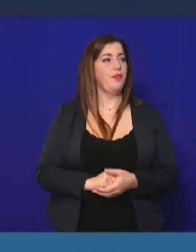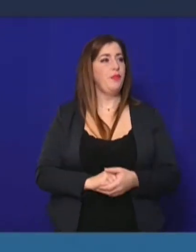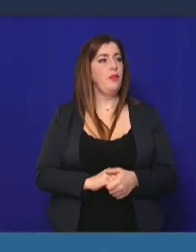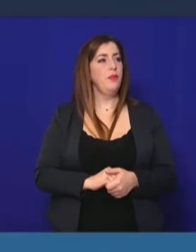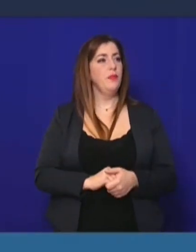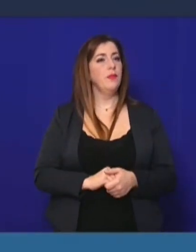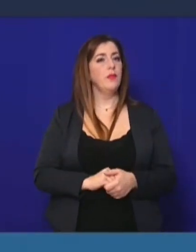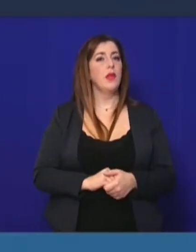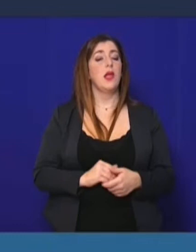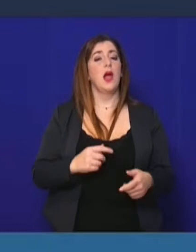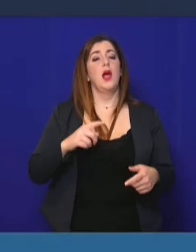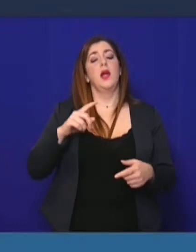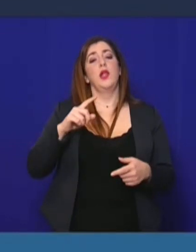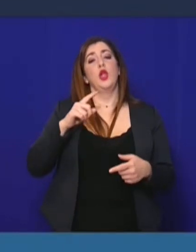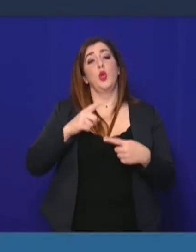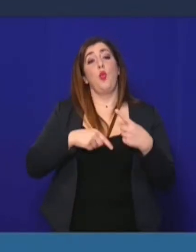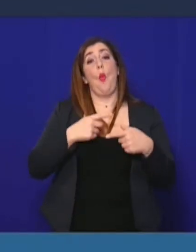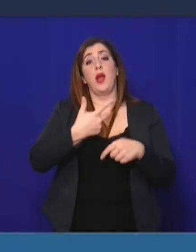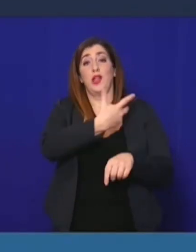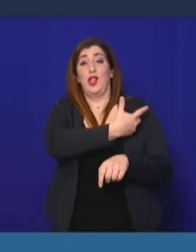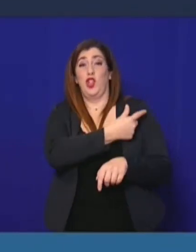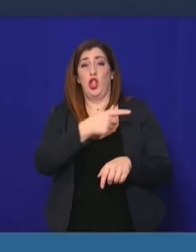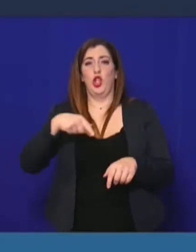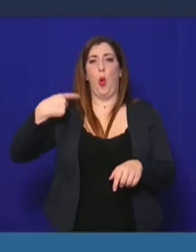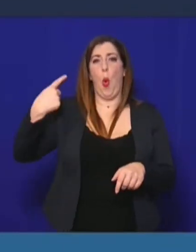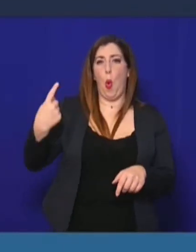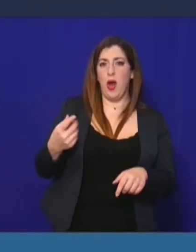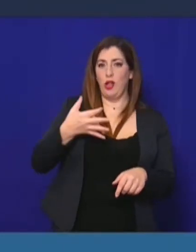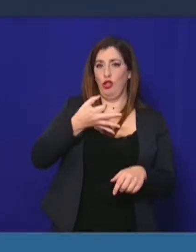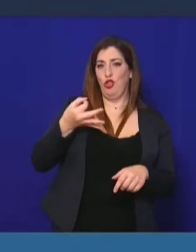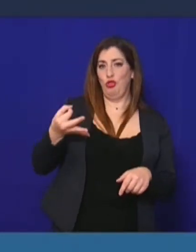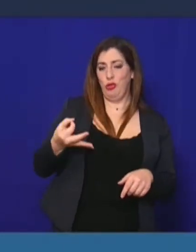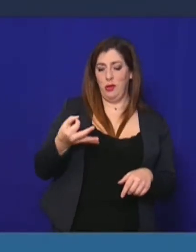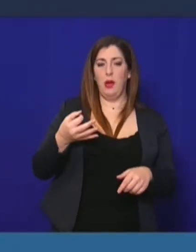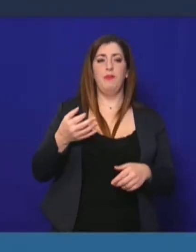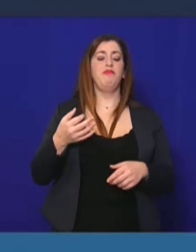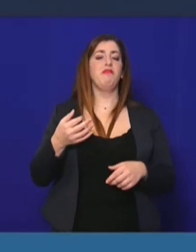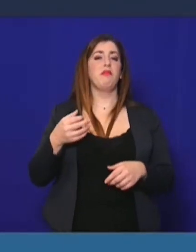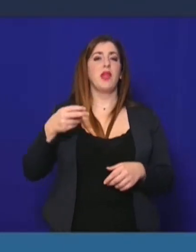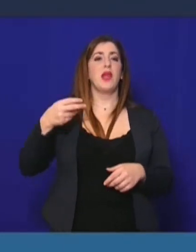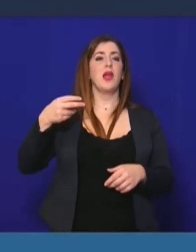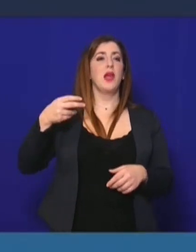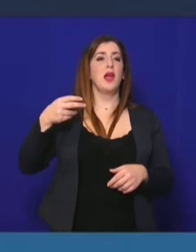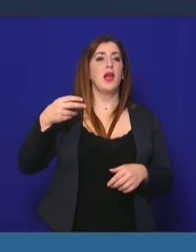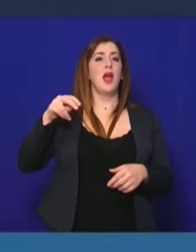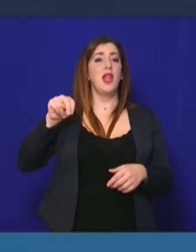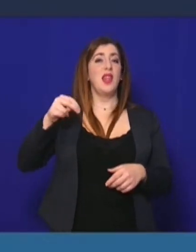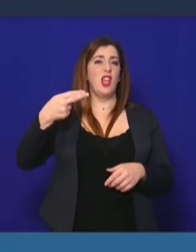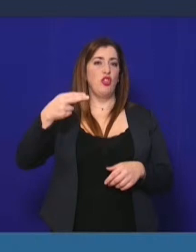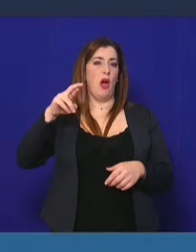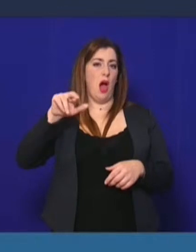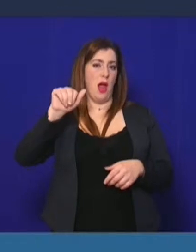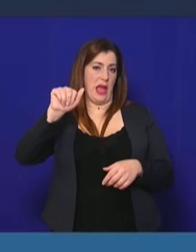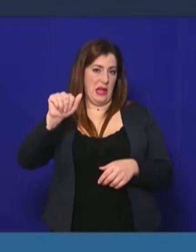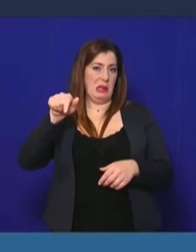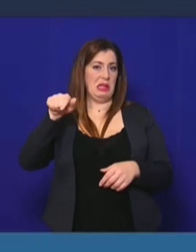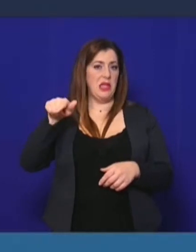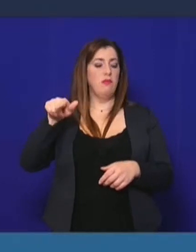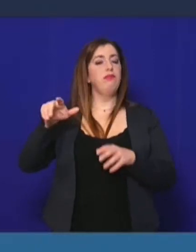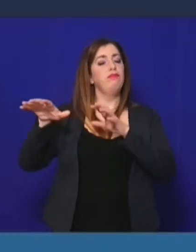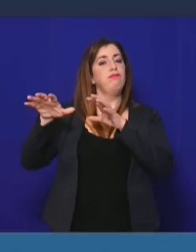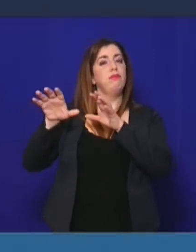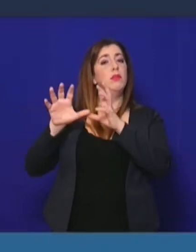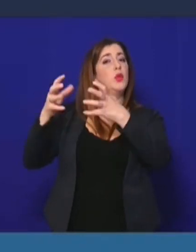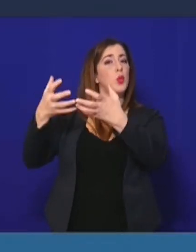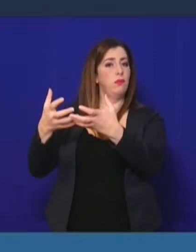Oxford Vaccine, iva l-MHRA, l-Aġenzija tal-Ingilterra li tikkontrolla u tirregola l-mediċini propju